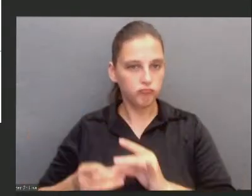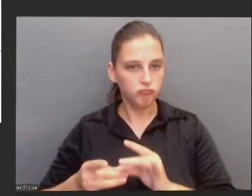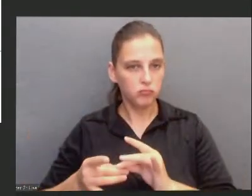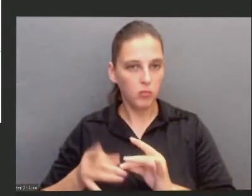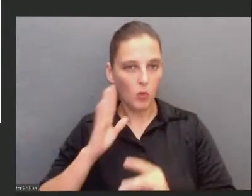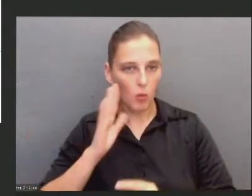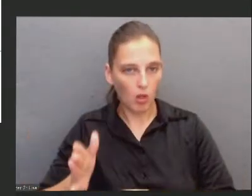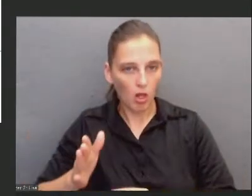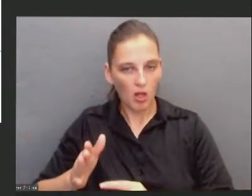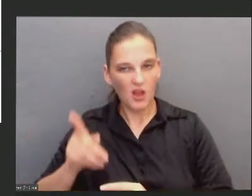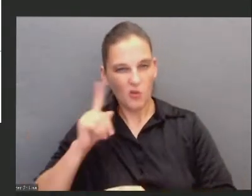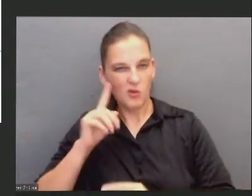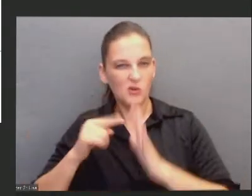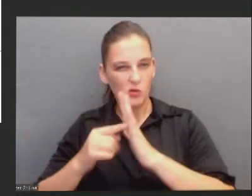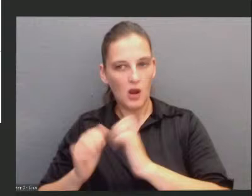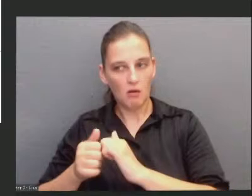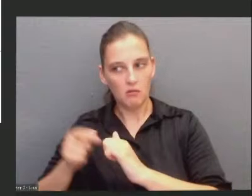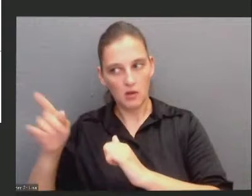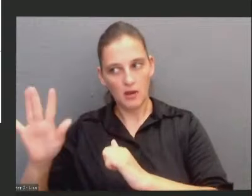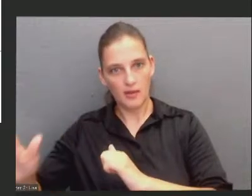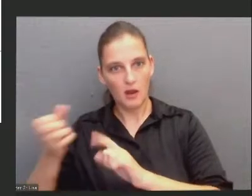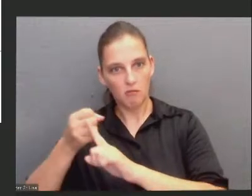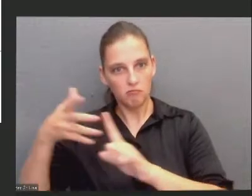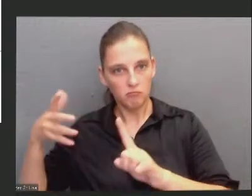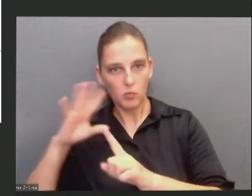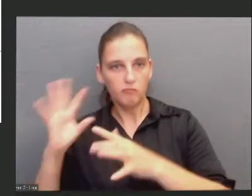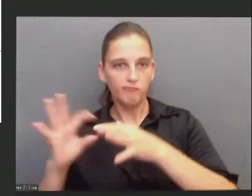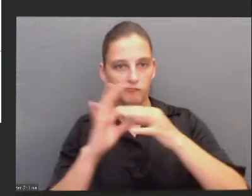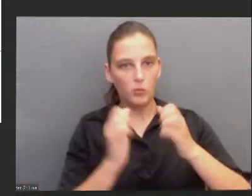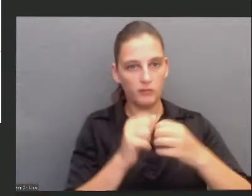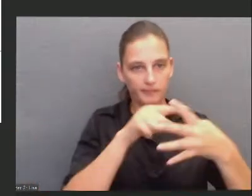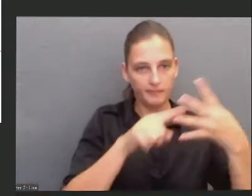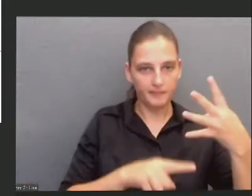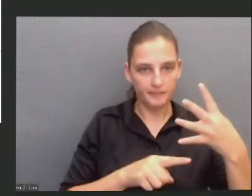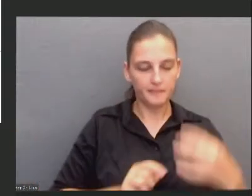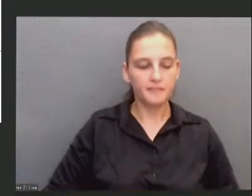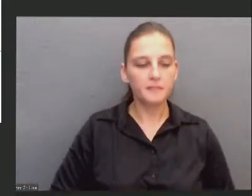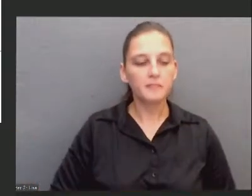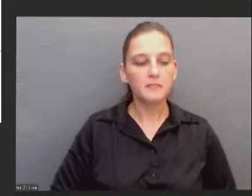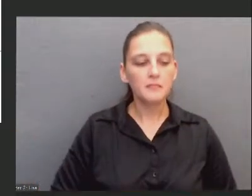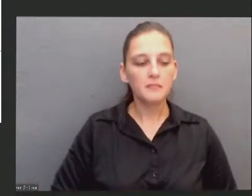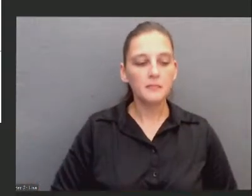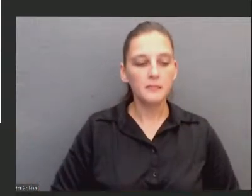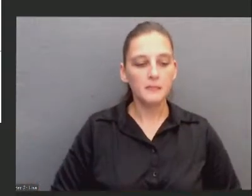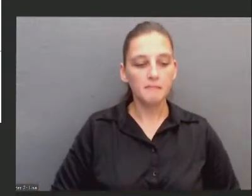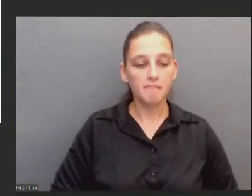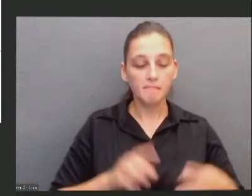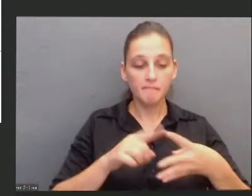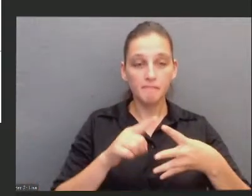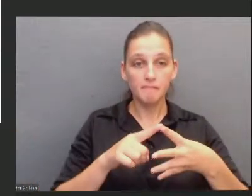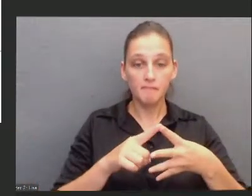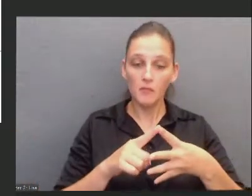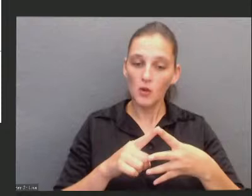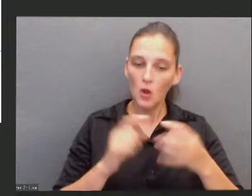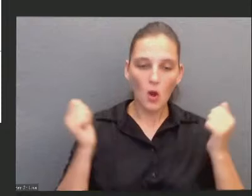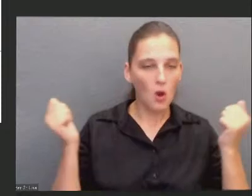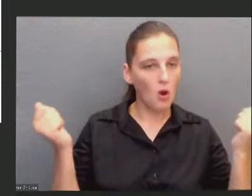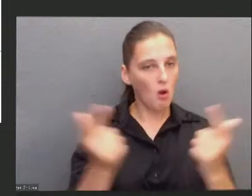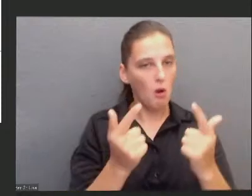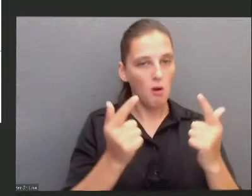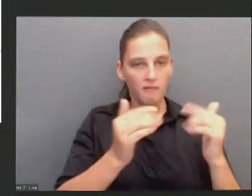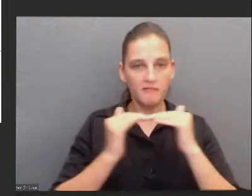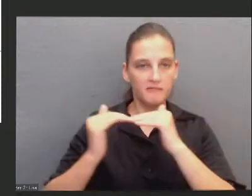under each of the subcommittees to these 4 outcome statements. So the first one is that everyone will have equitable access